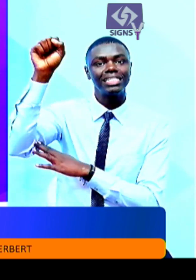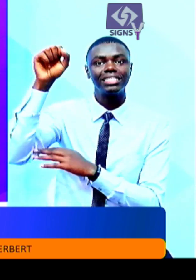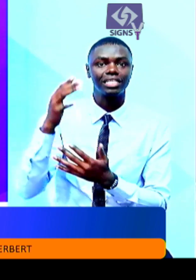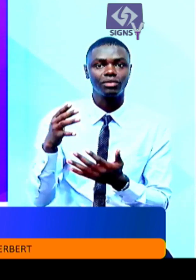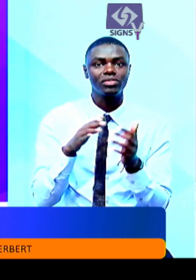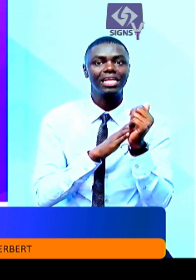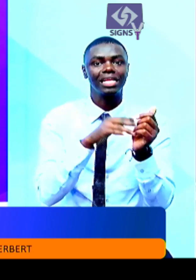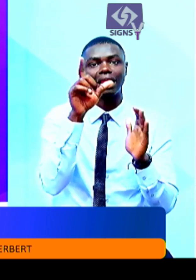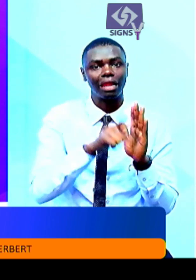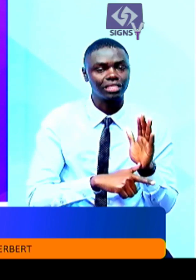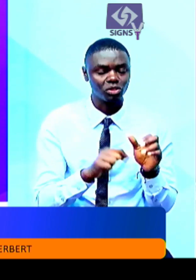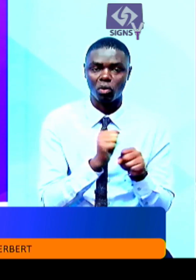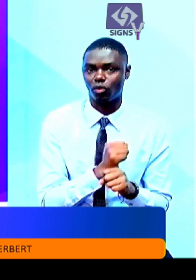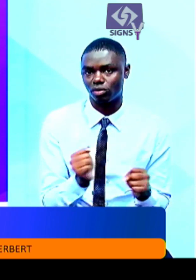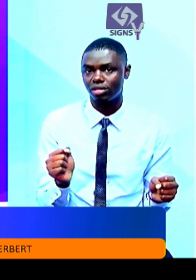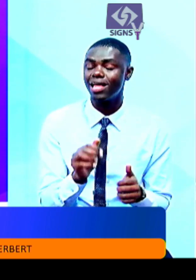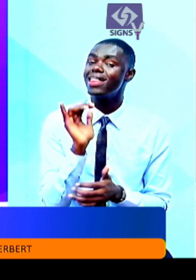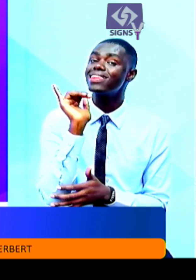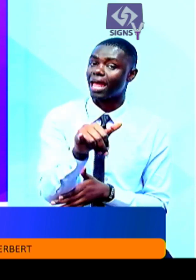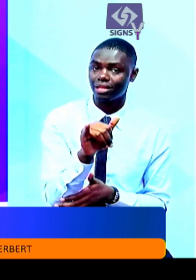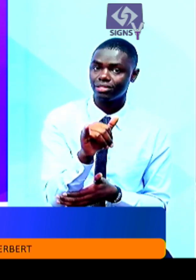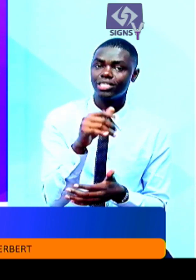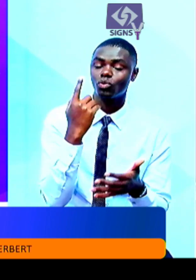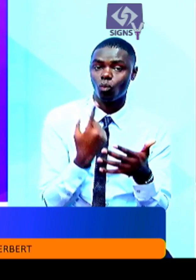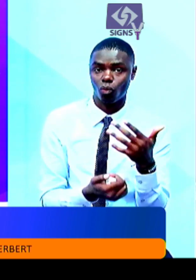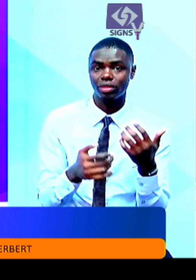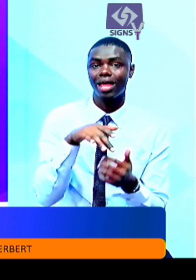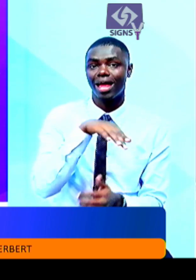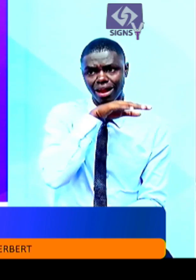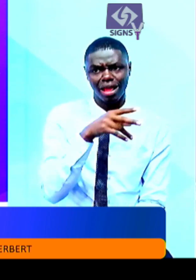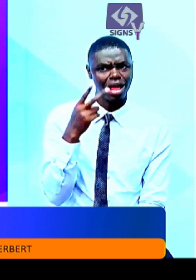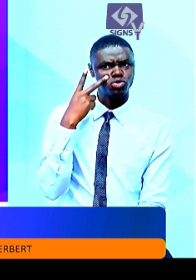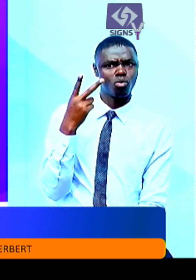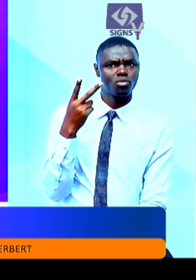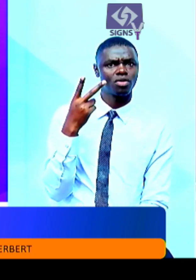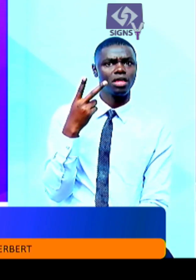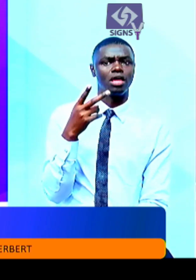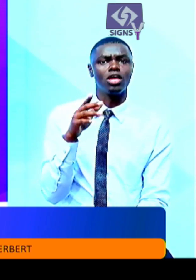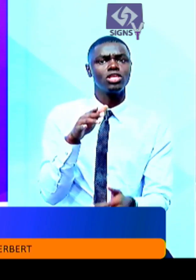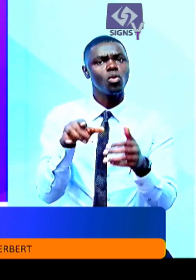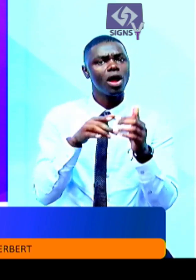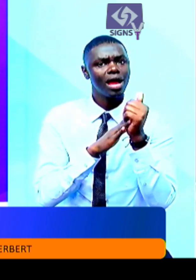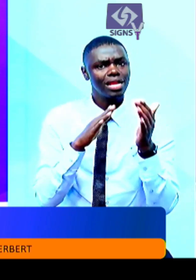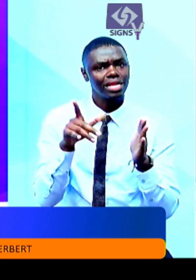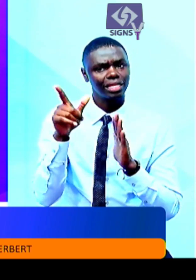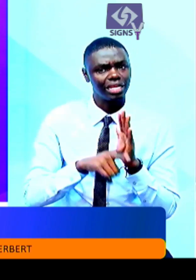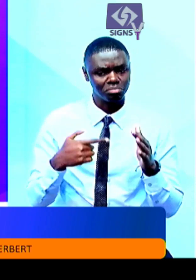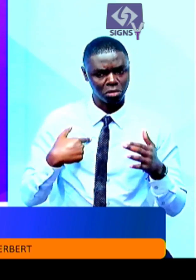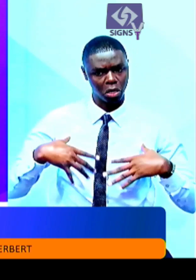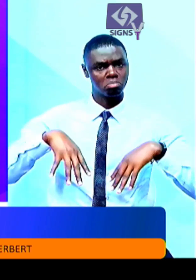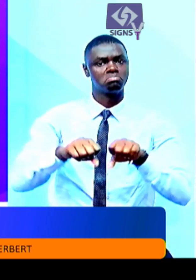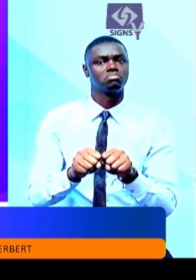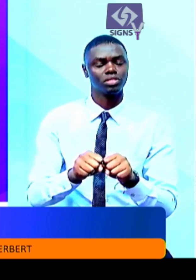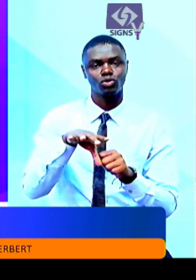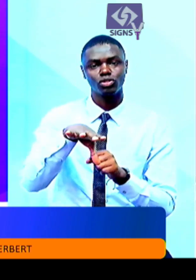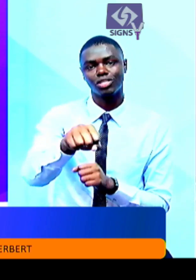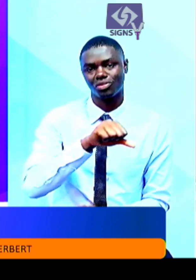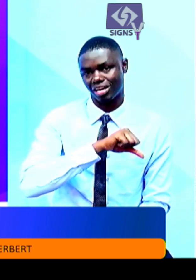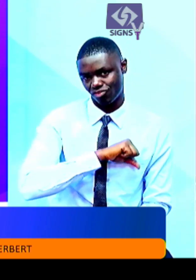No. You can't. So that's what Raila saw, that you're leaderless. Yes, let me now take over. So they took